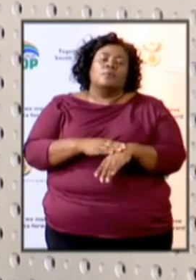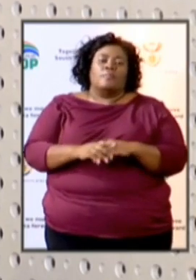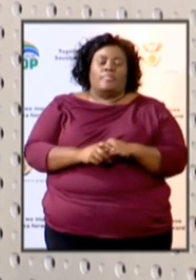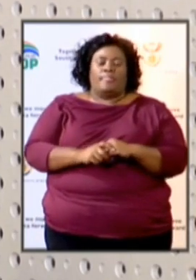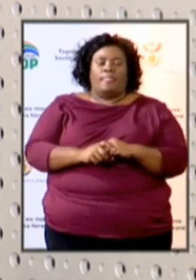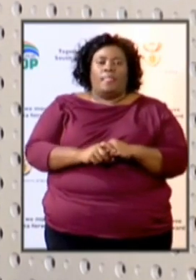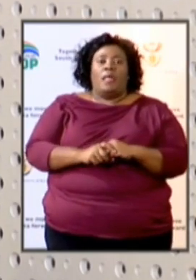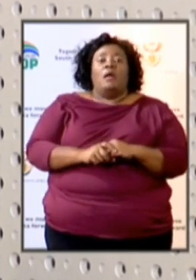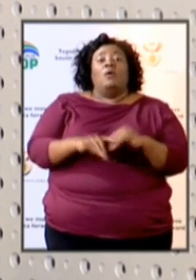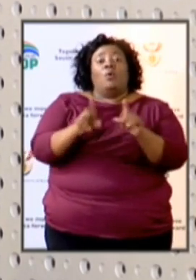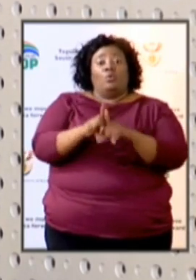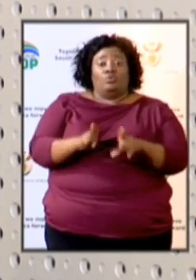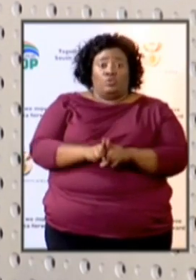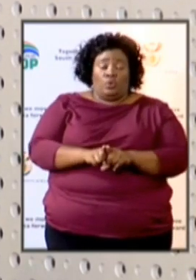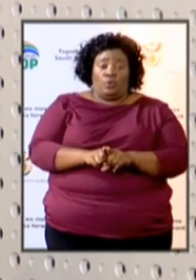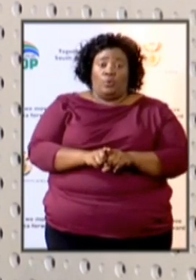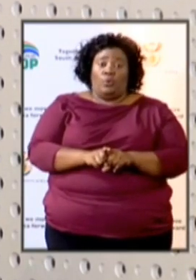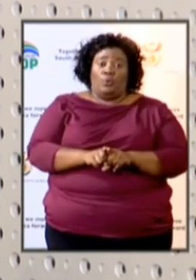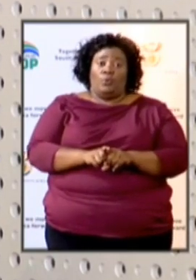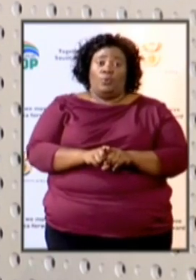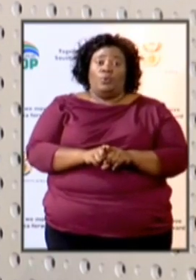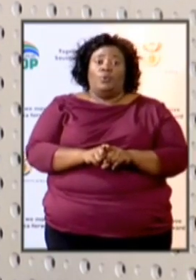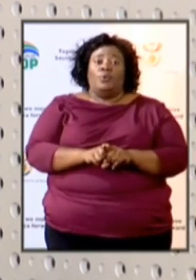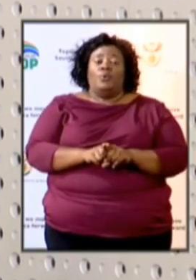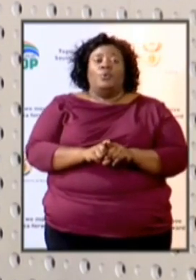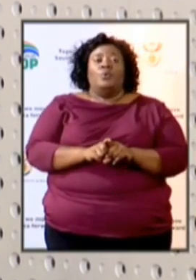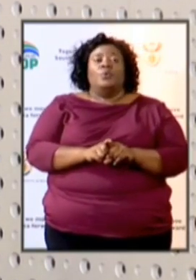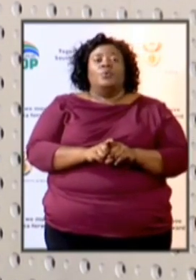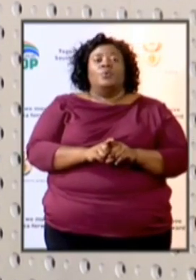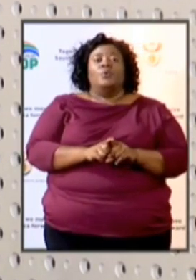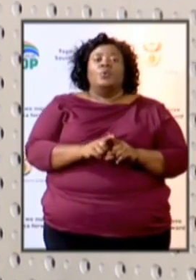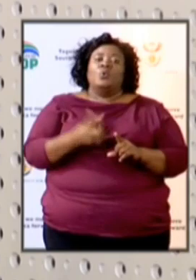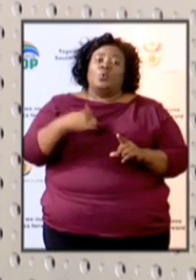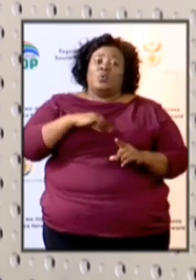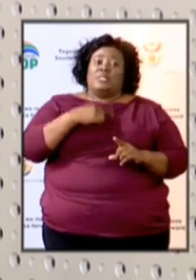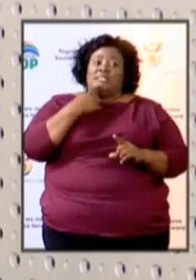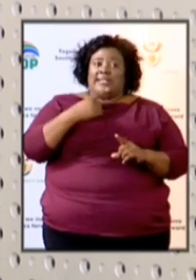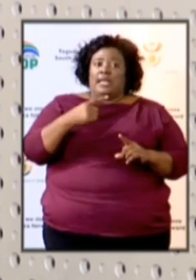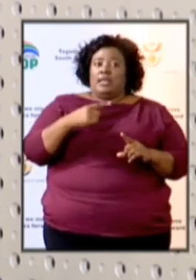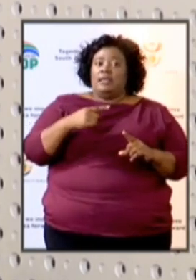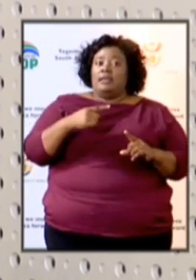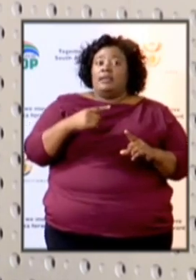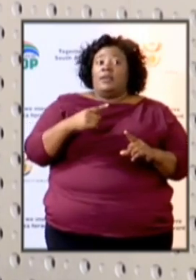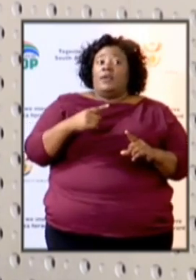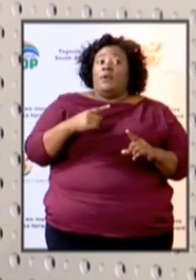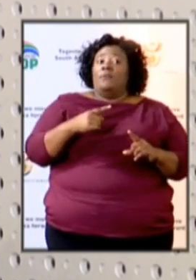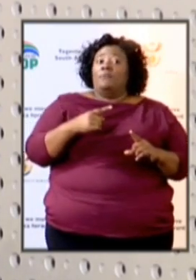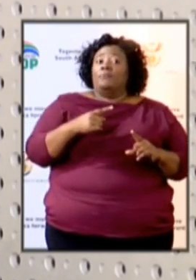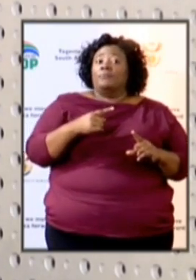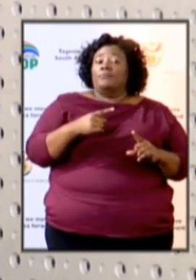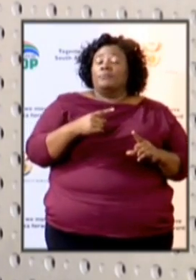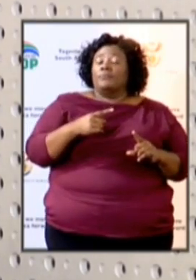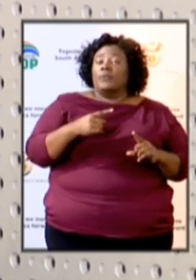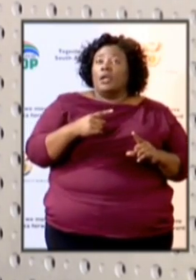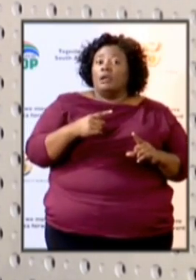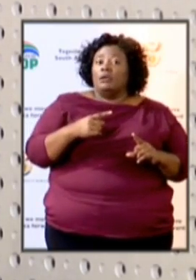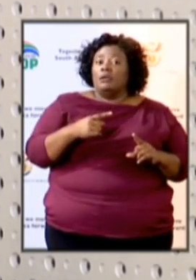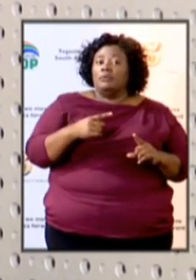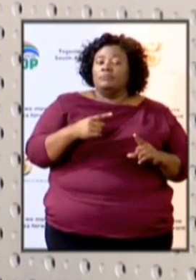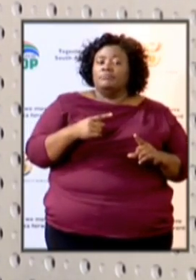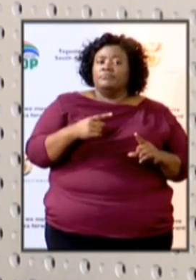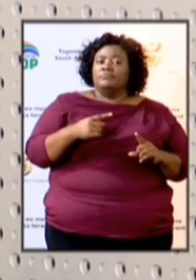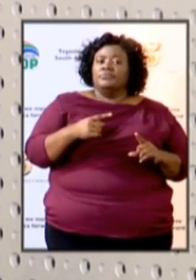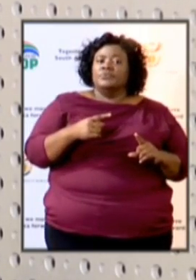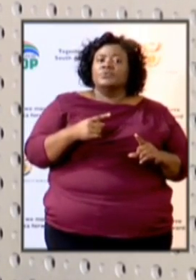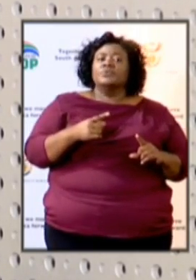kodwa futhi ilapho lasingakasho ukuthi we are in a state of high readiness esingakasho ukuthi isimo